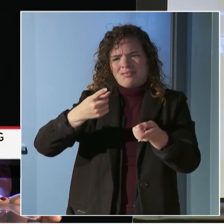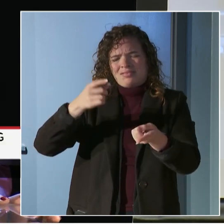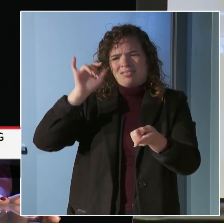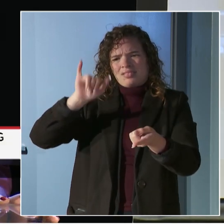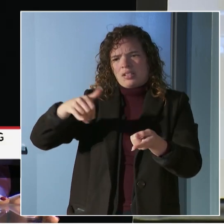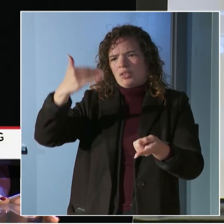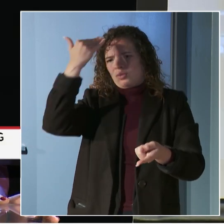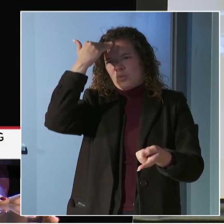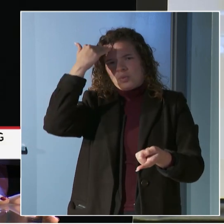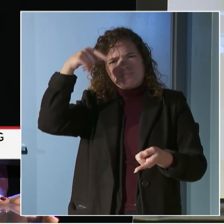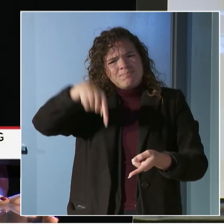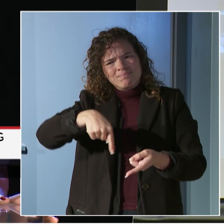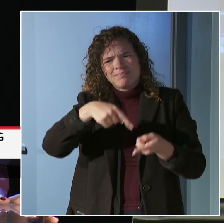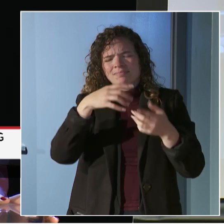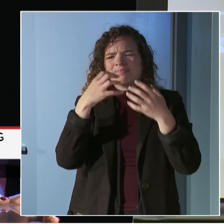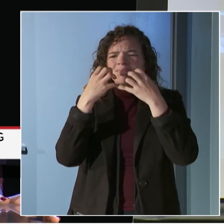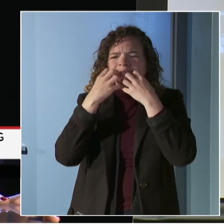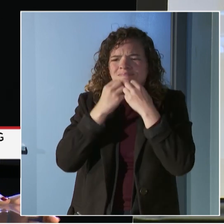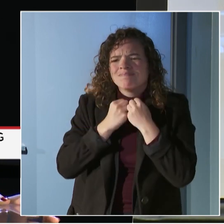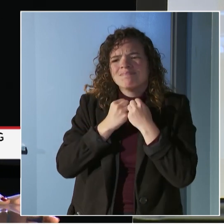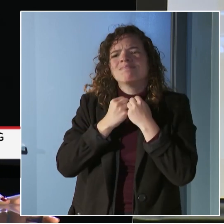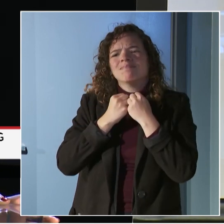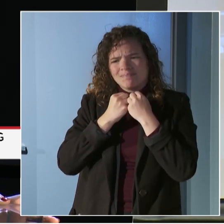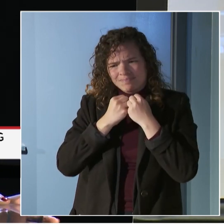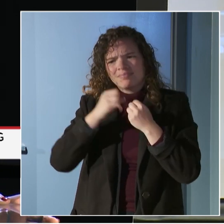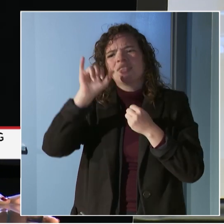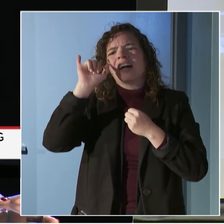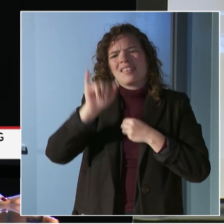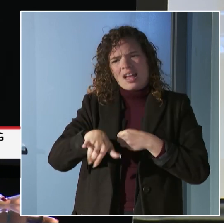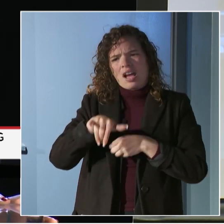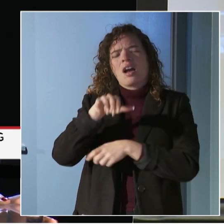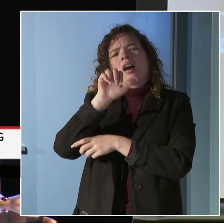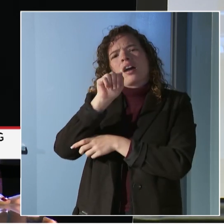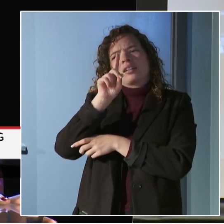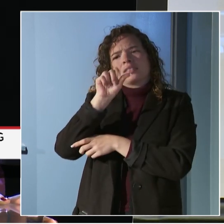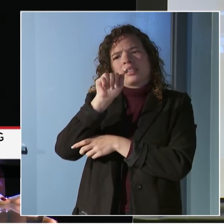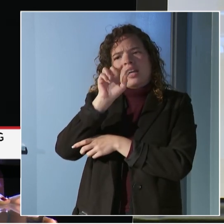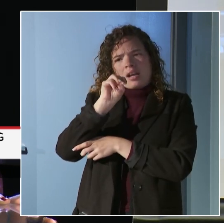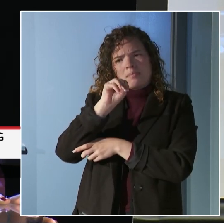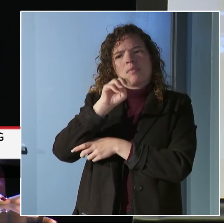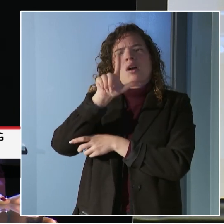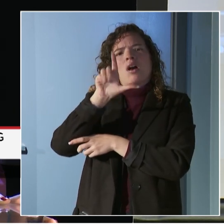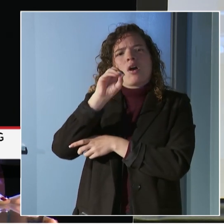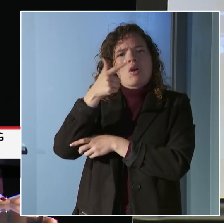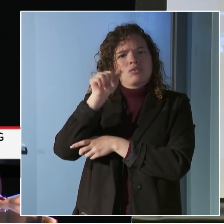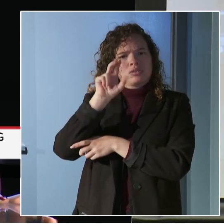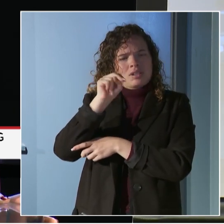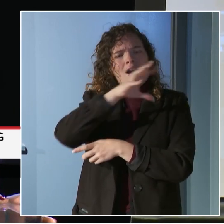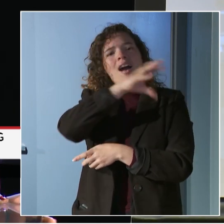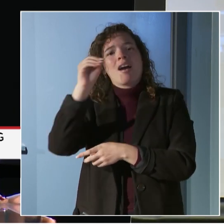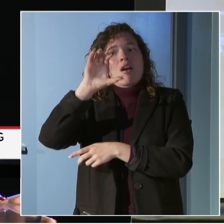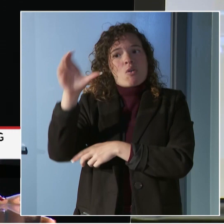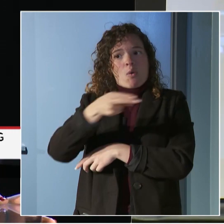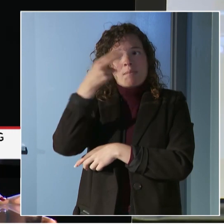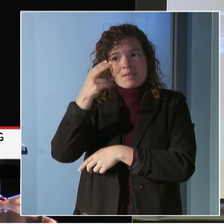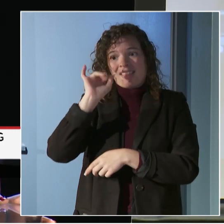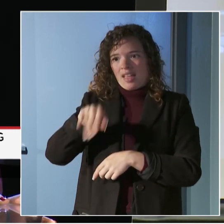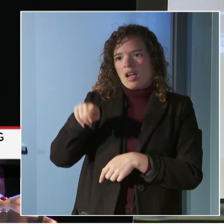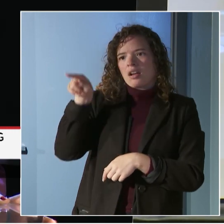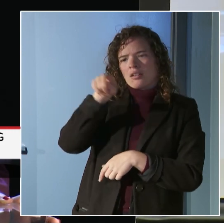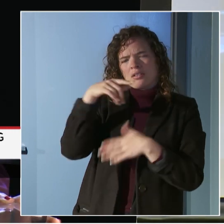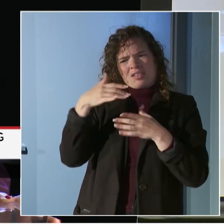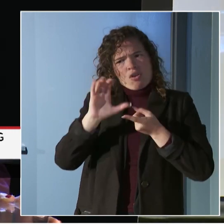and Columbia Heights neighborhoods are more vibrant and more powerful with cultural and economic